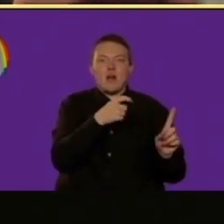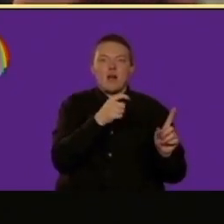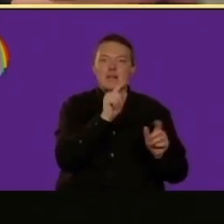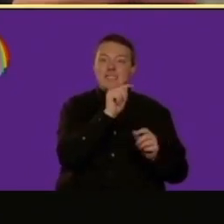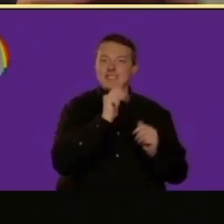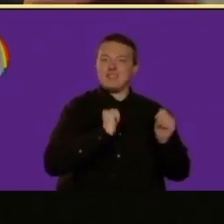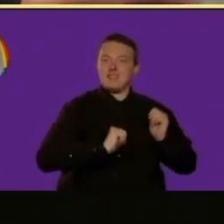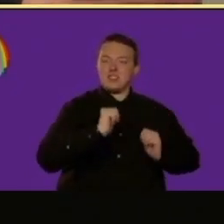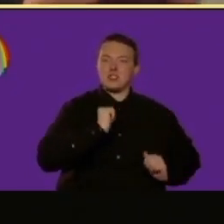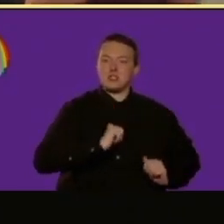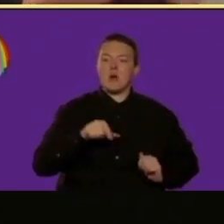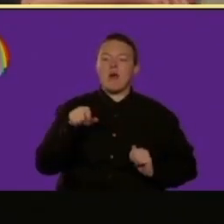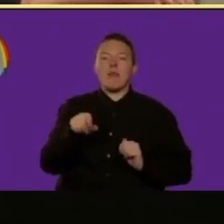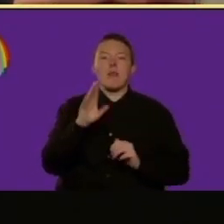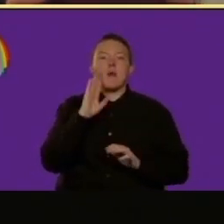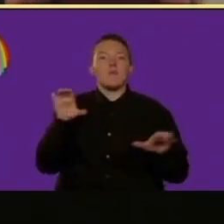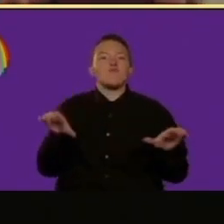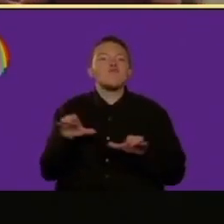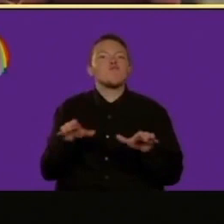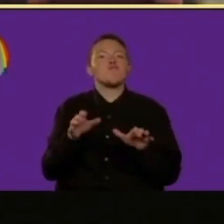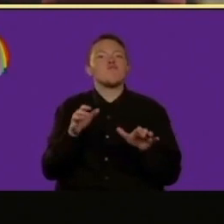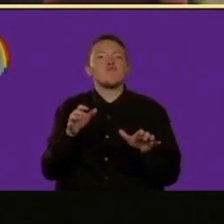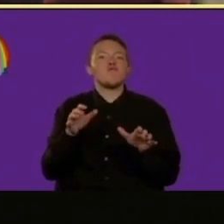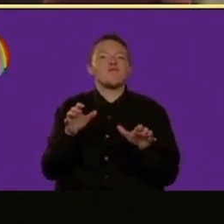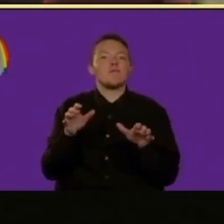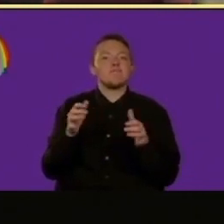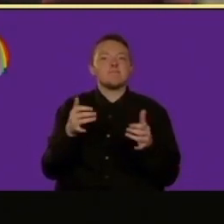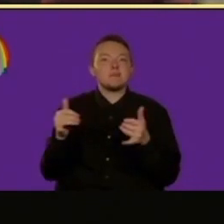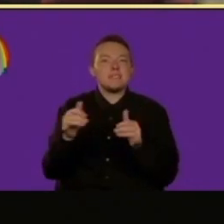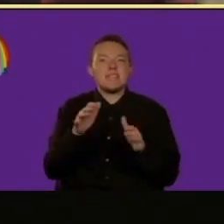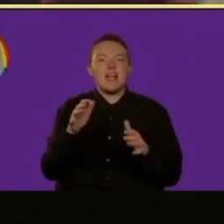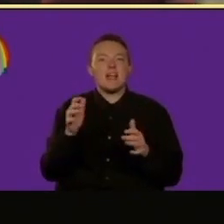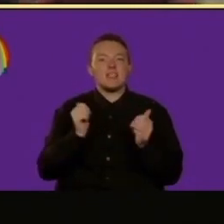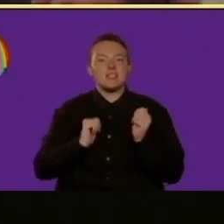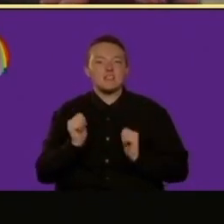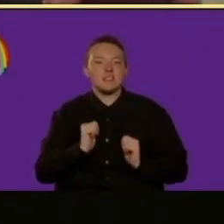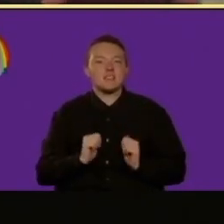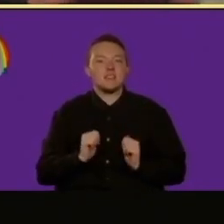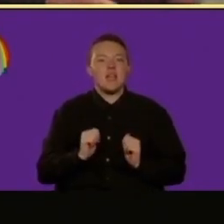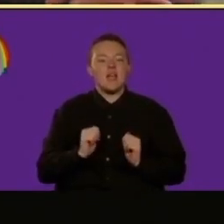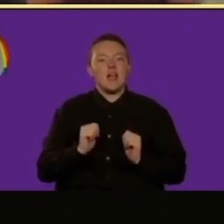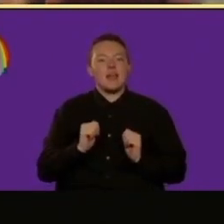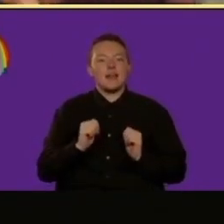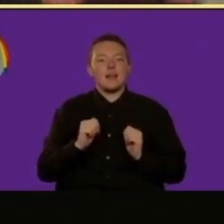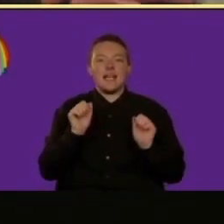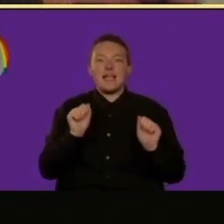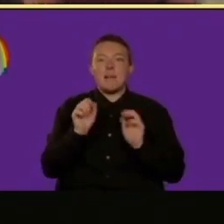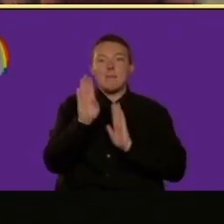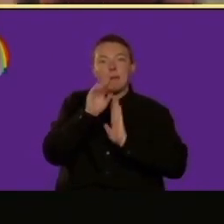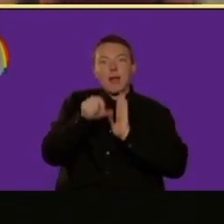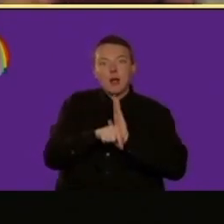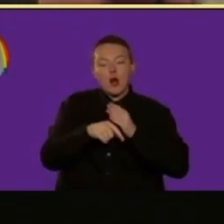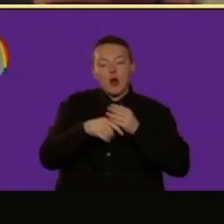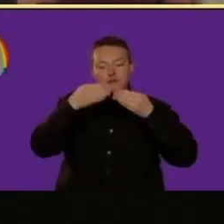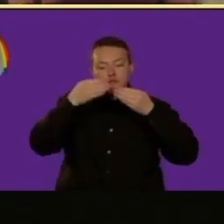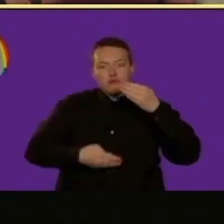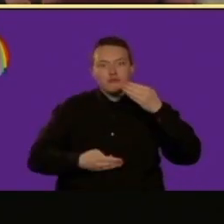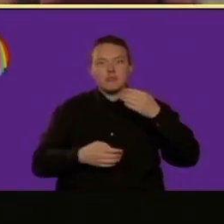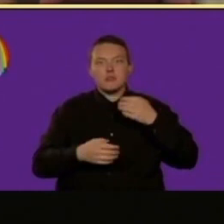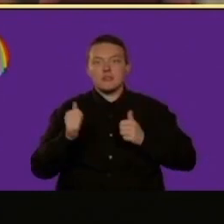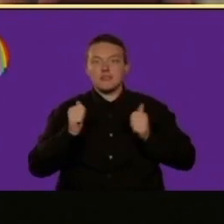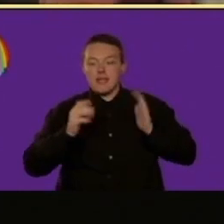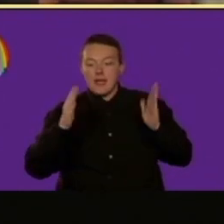the lines, the connections between the soap opera script on the one hand and the code on the other. And then